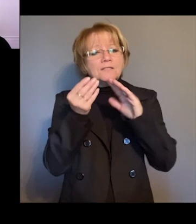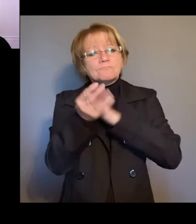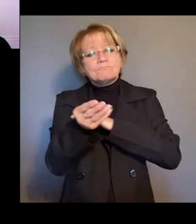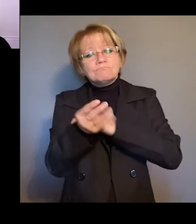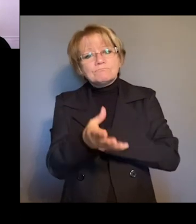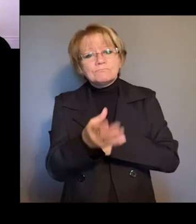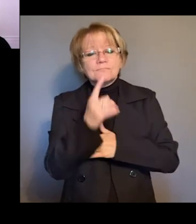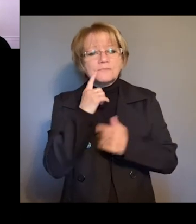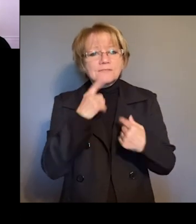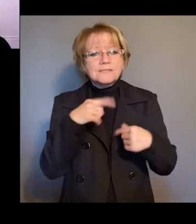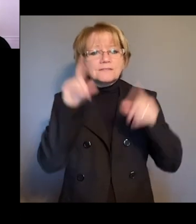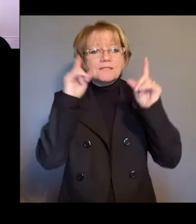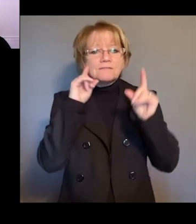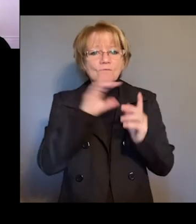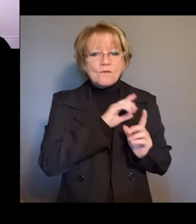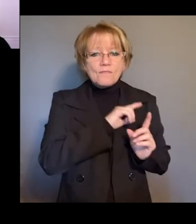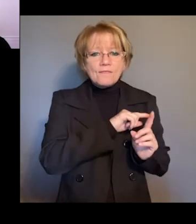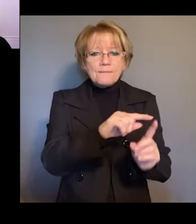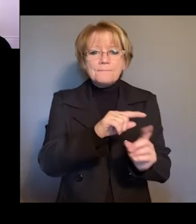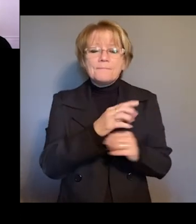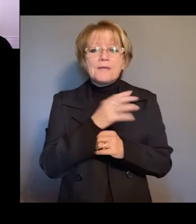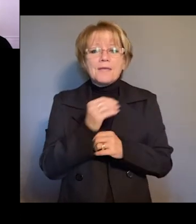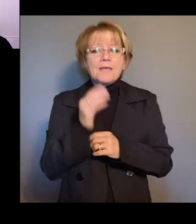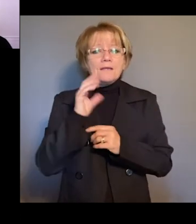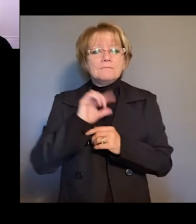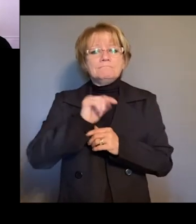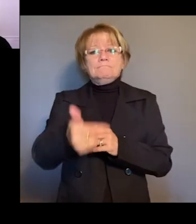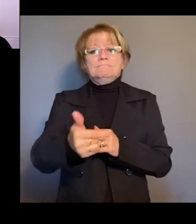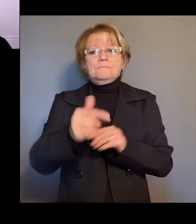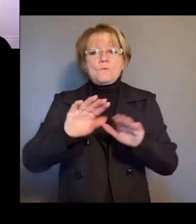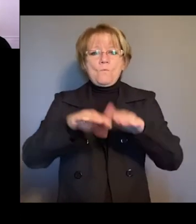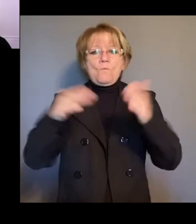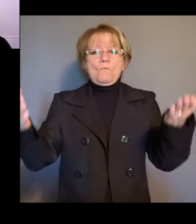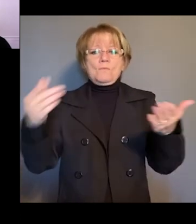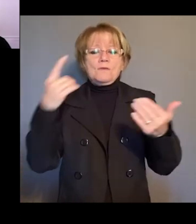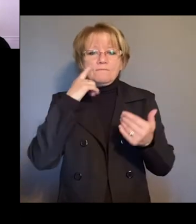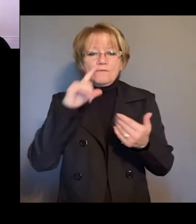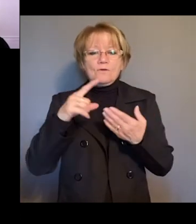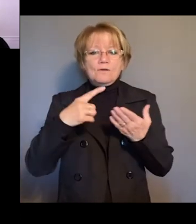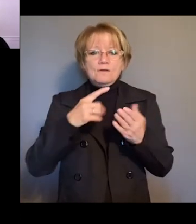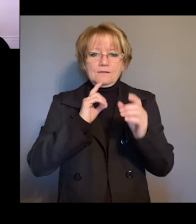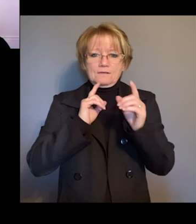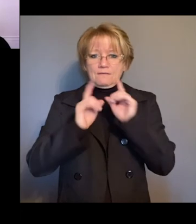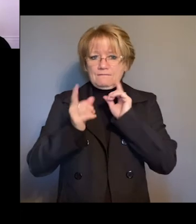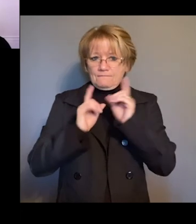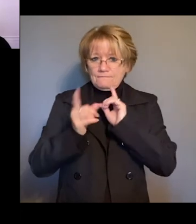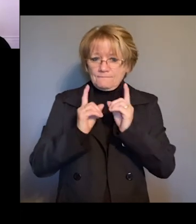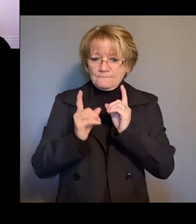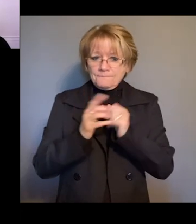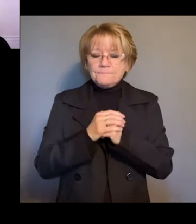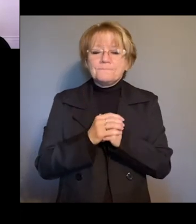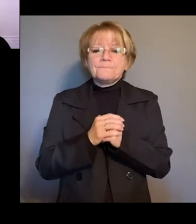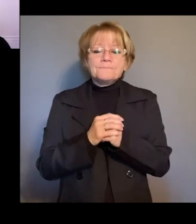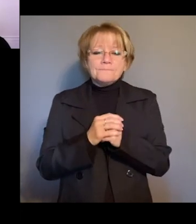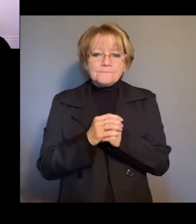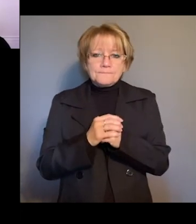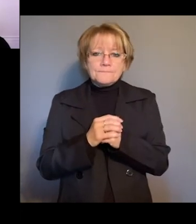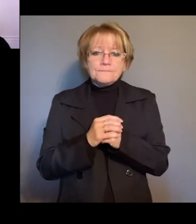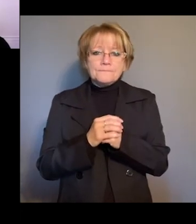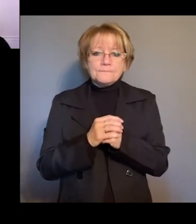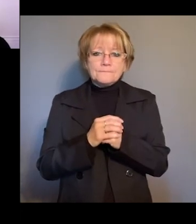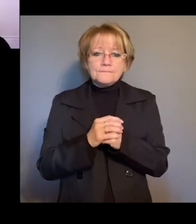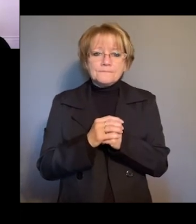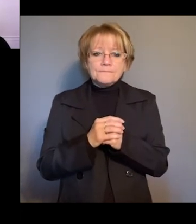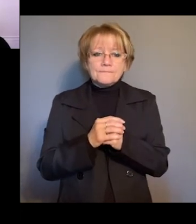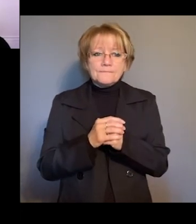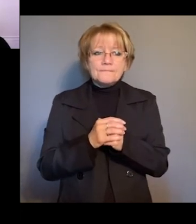their spaces. And then we will open it up to everyone to have that conversation. And then once we do that, we will part,